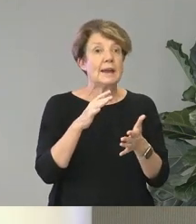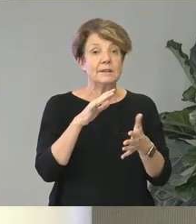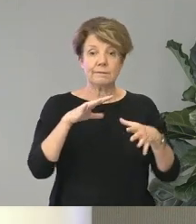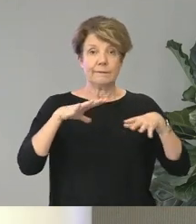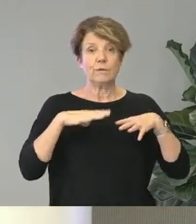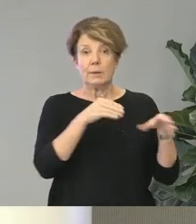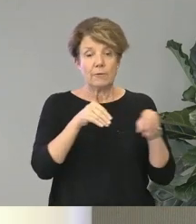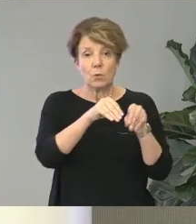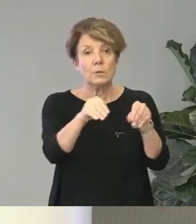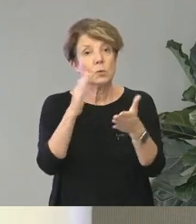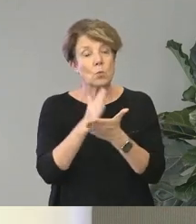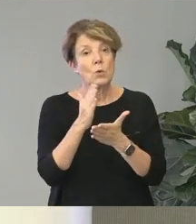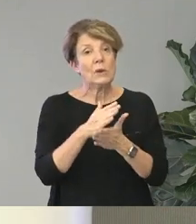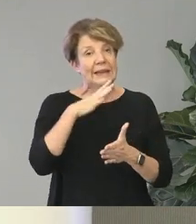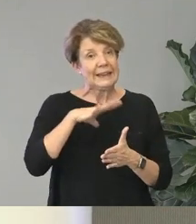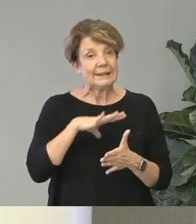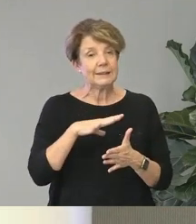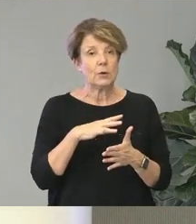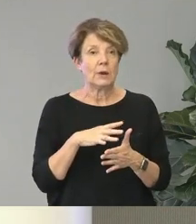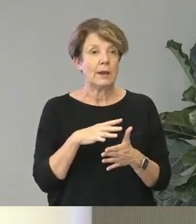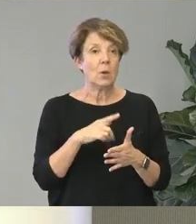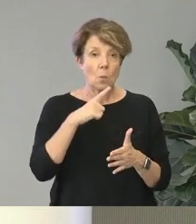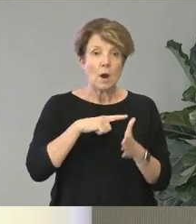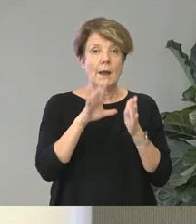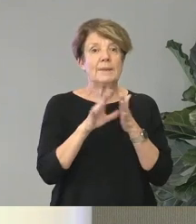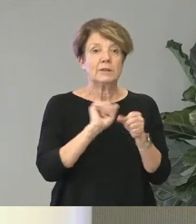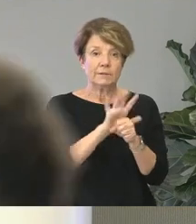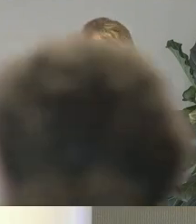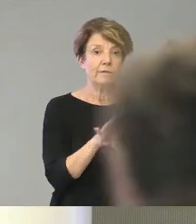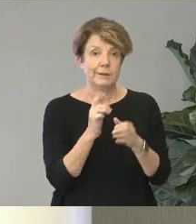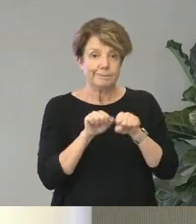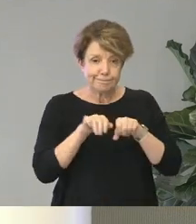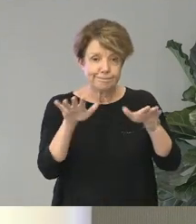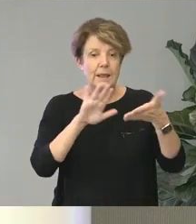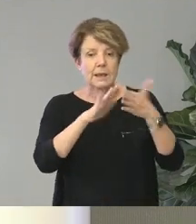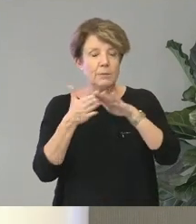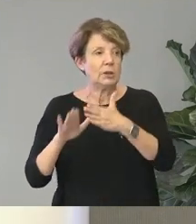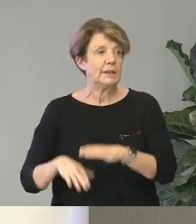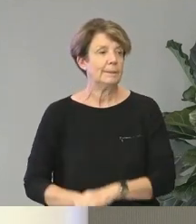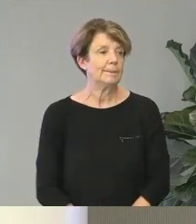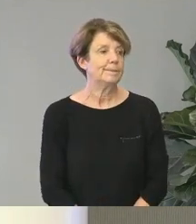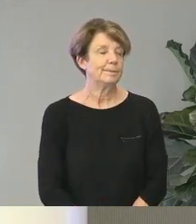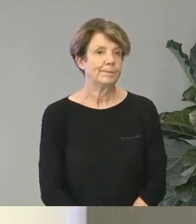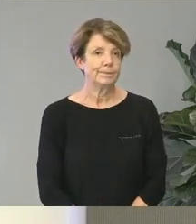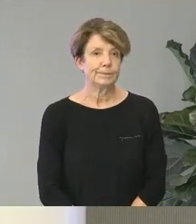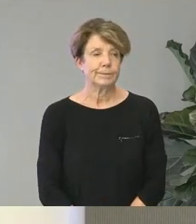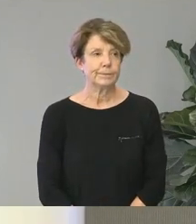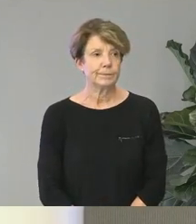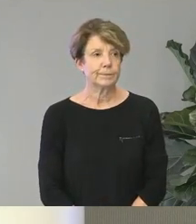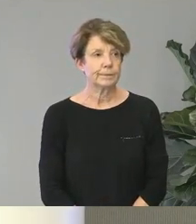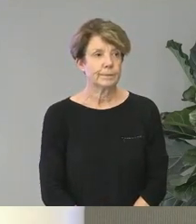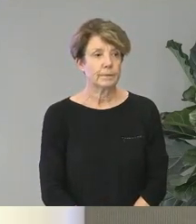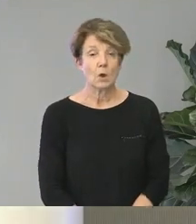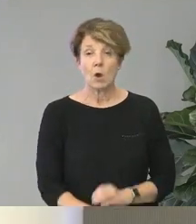and proportionate responses to the harm from waves of COVID in the community. And on an